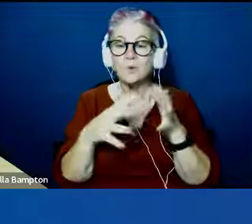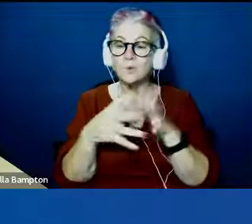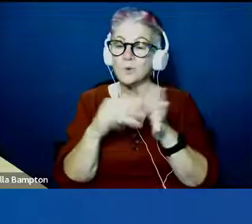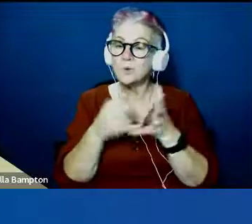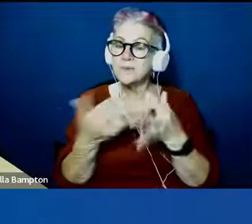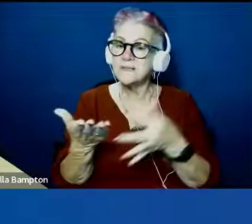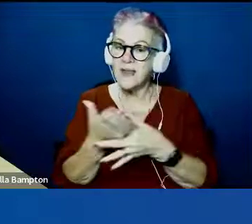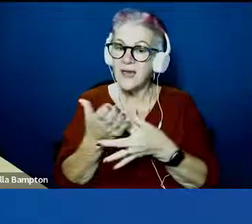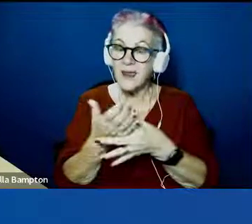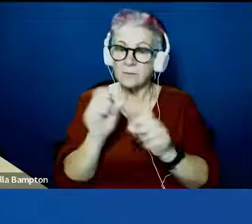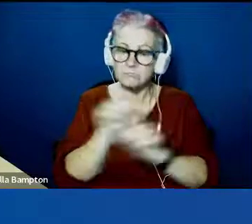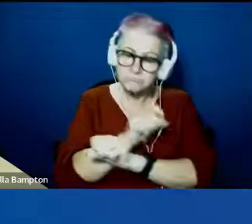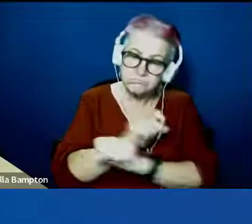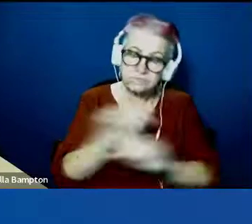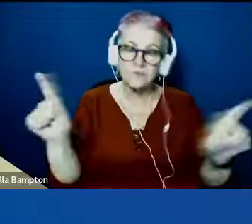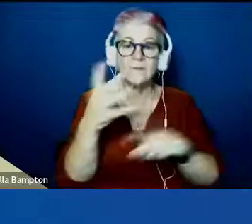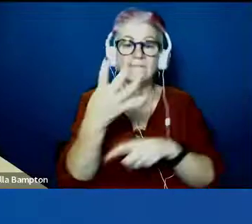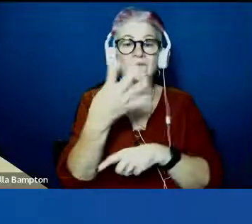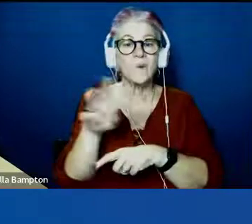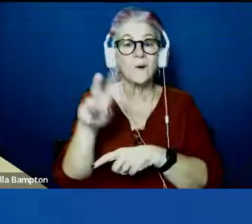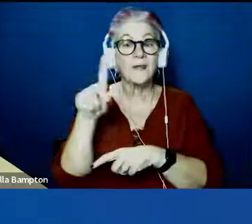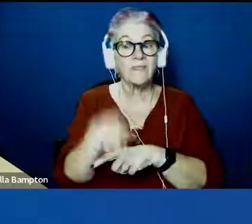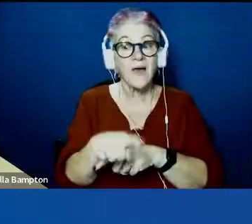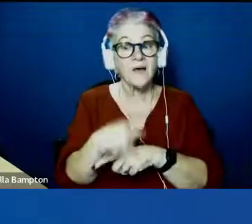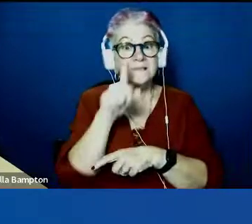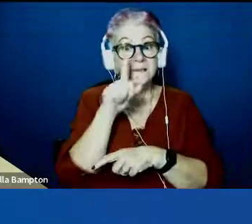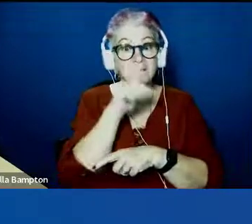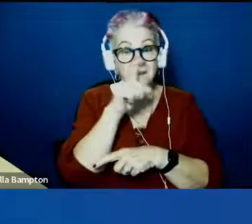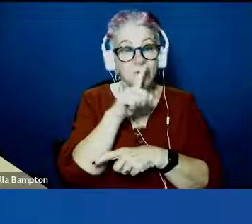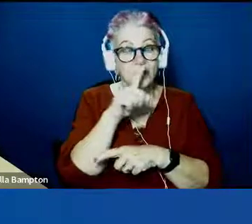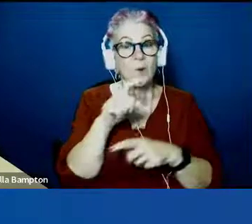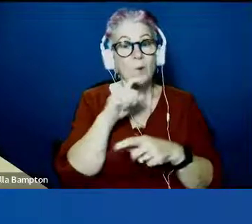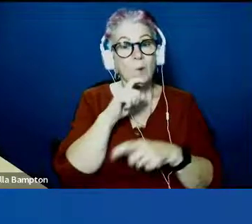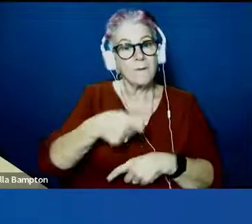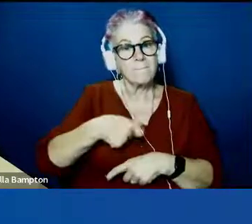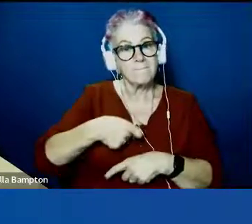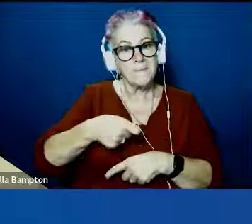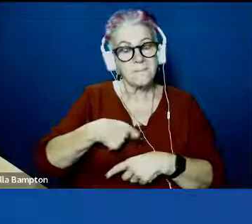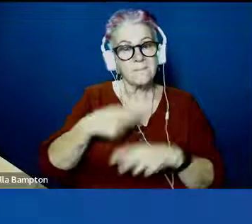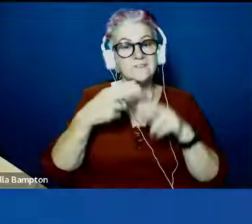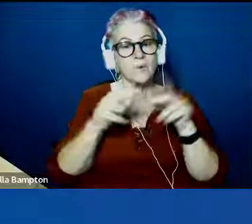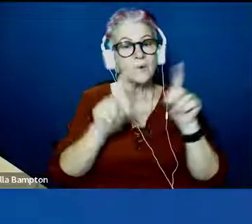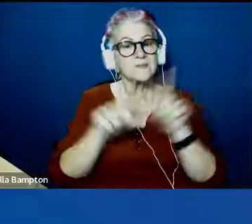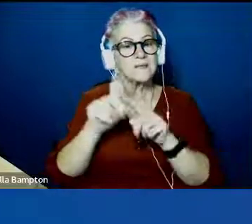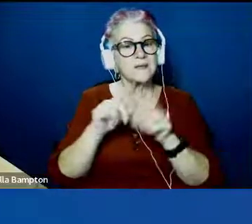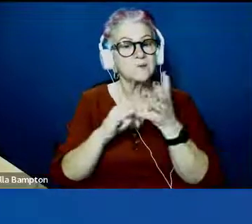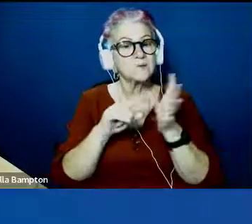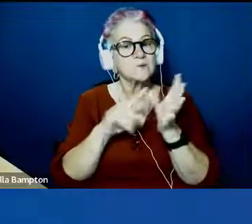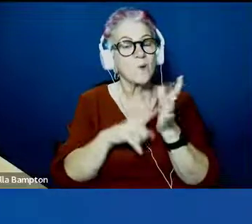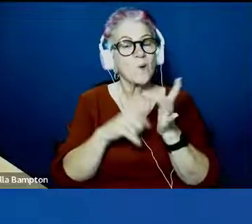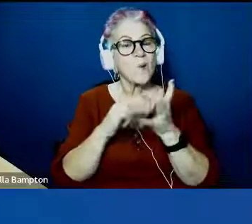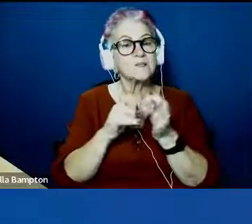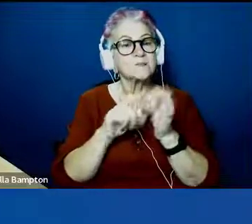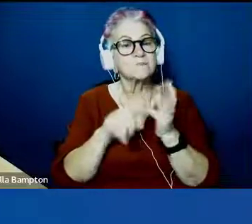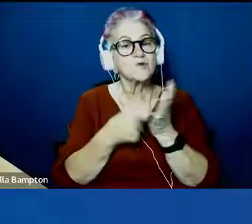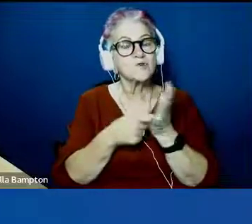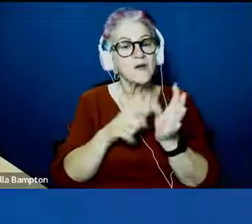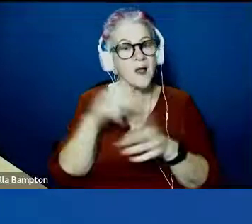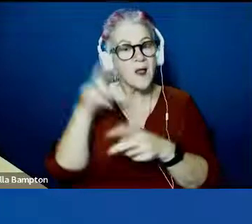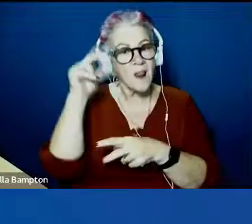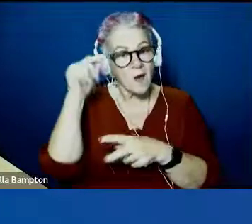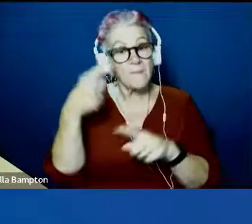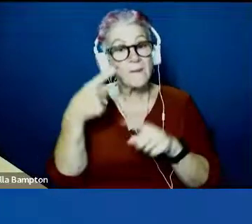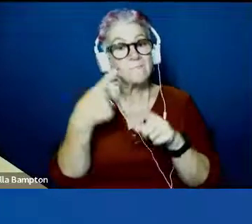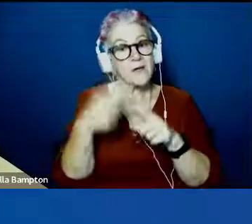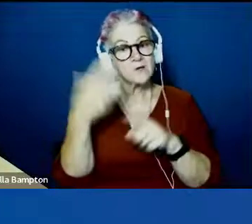about 40,000 individuals, which are the members at the City of Salisbury Libraries. And then we also send them out to all of the